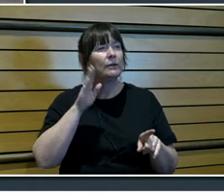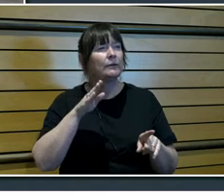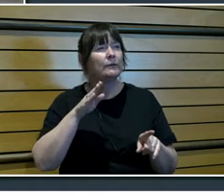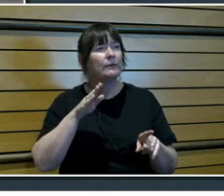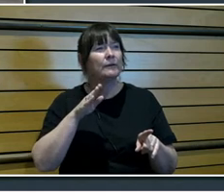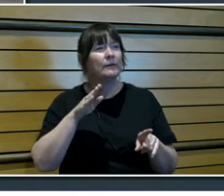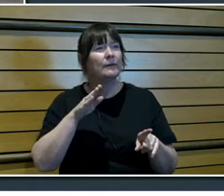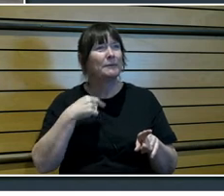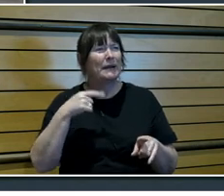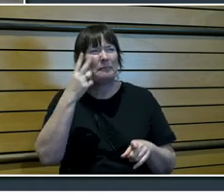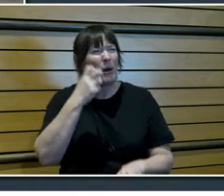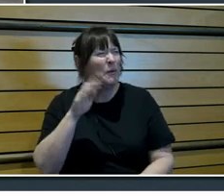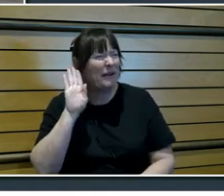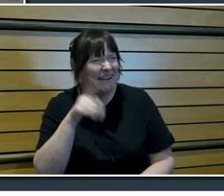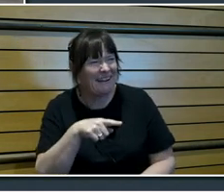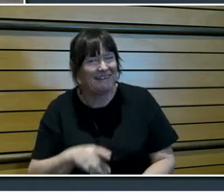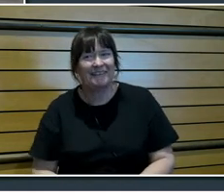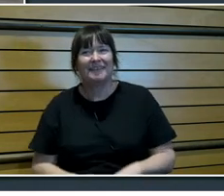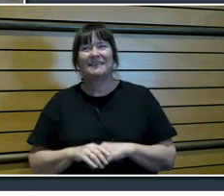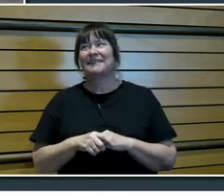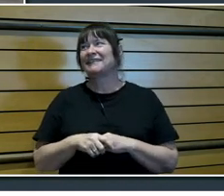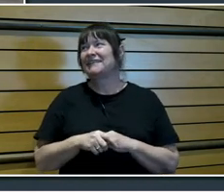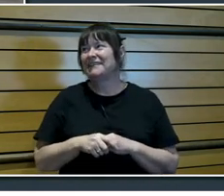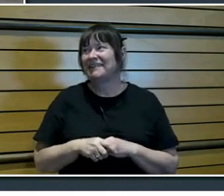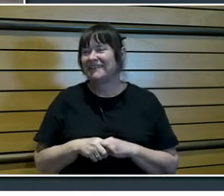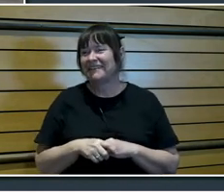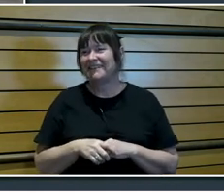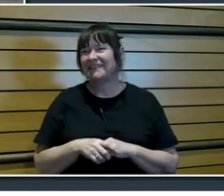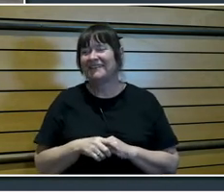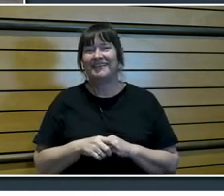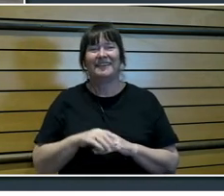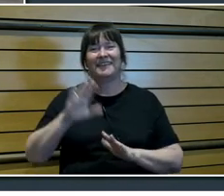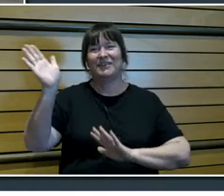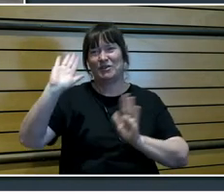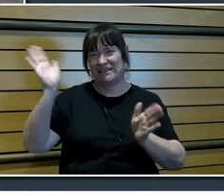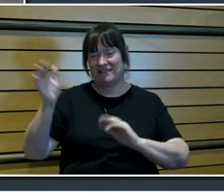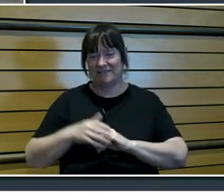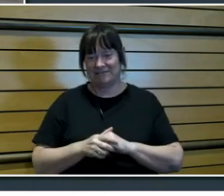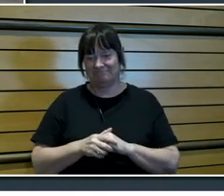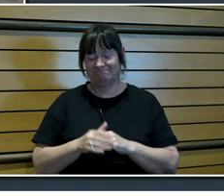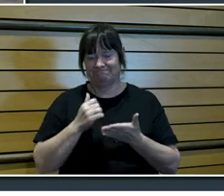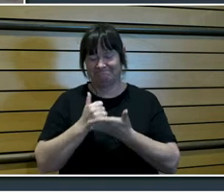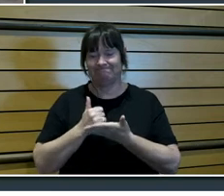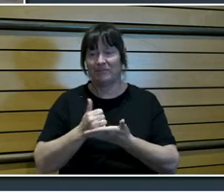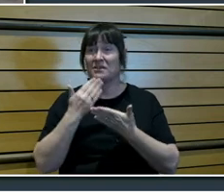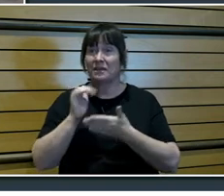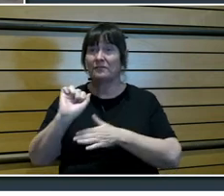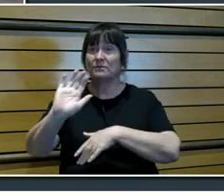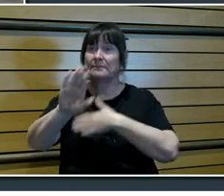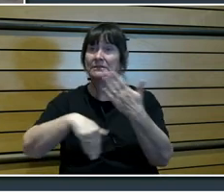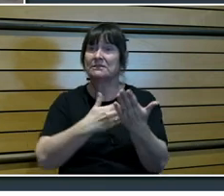I'm creeping on a bit. Greetings, Pat. Tēnā koe, thank you for your